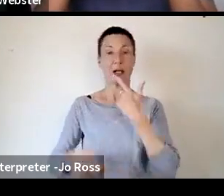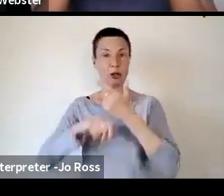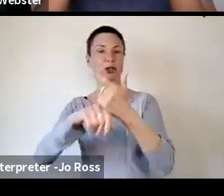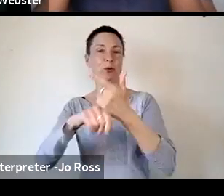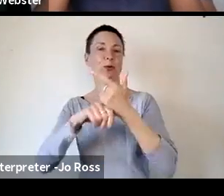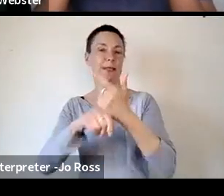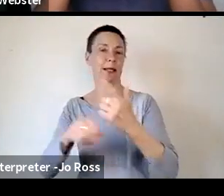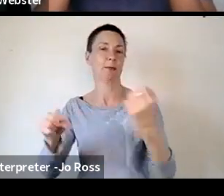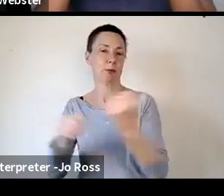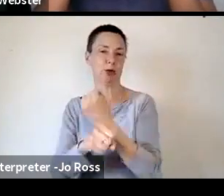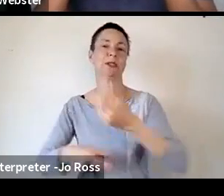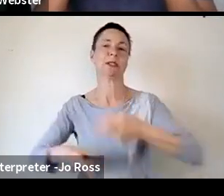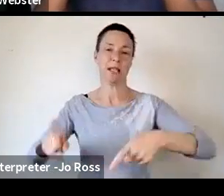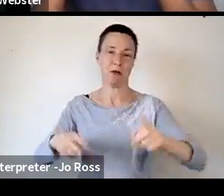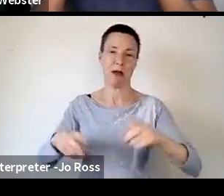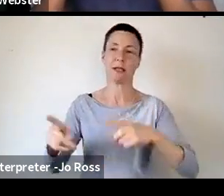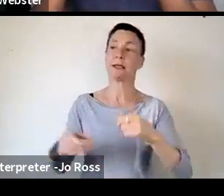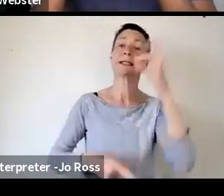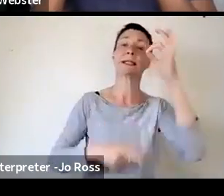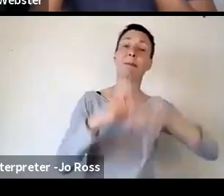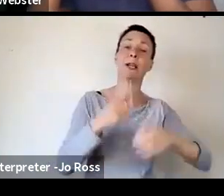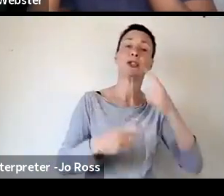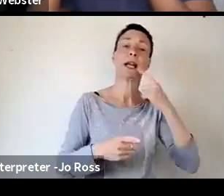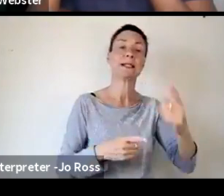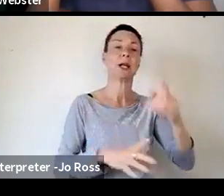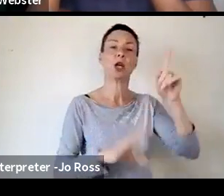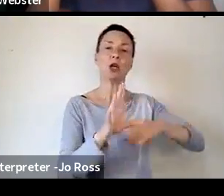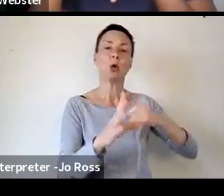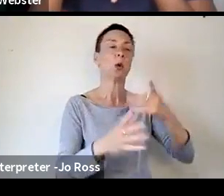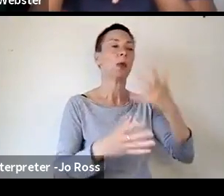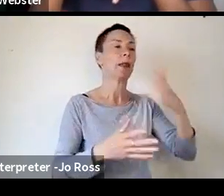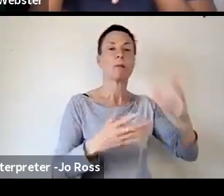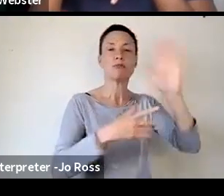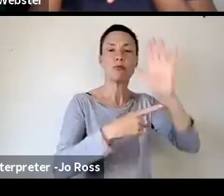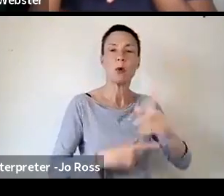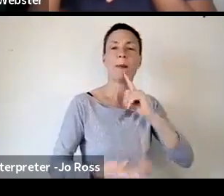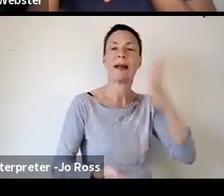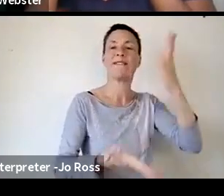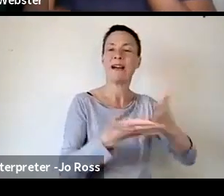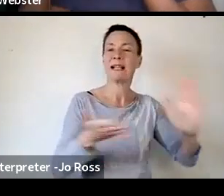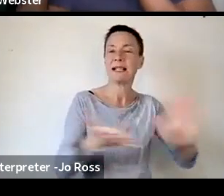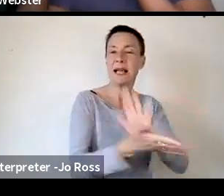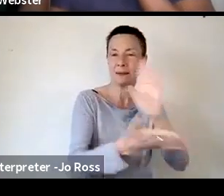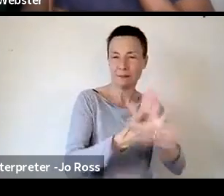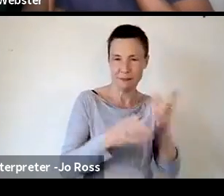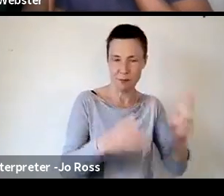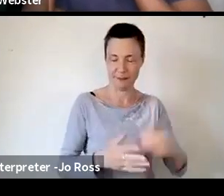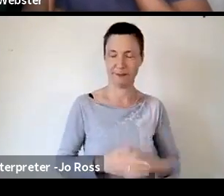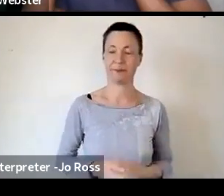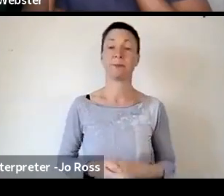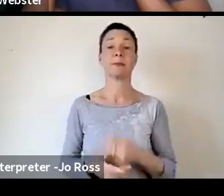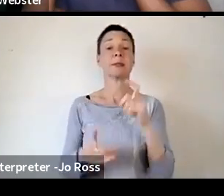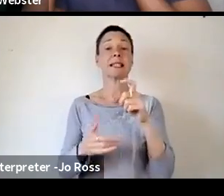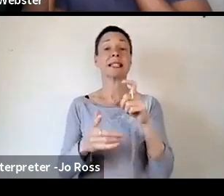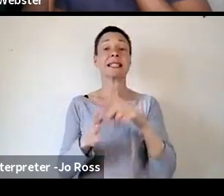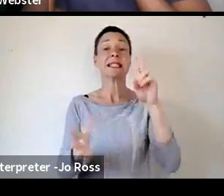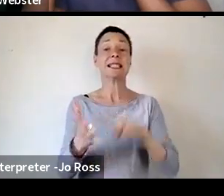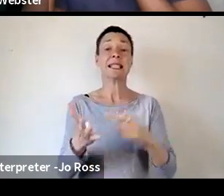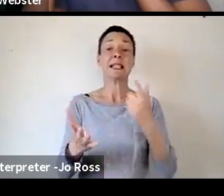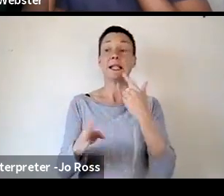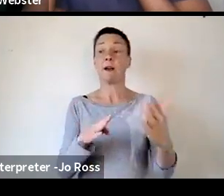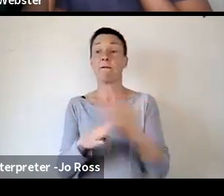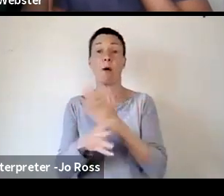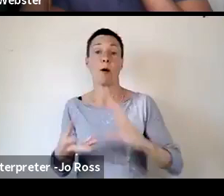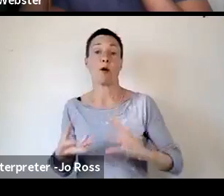producer director, specialising in youth skewing, programming and fact-end formats. Dean is a former